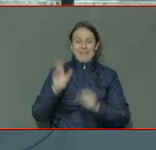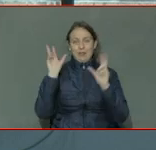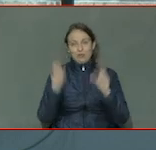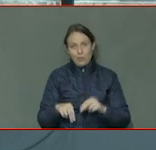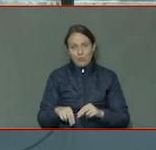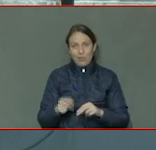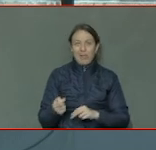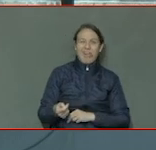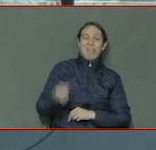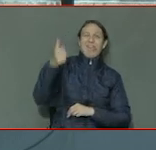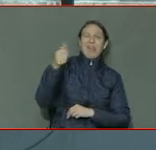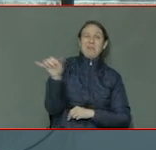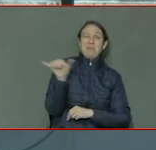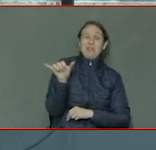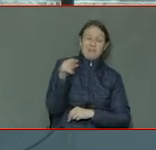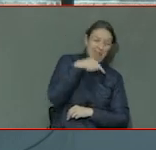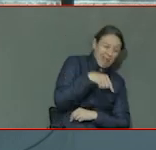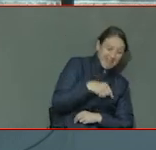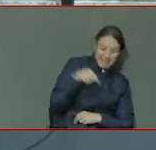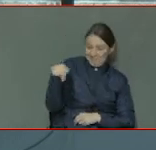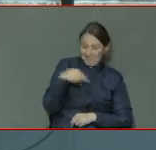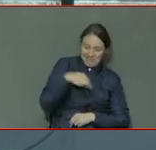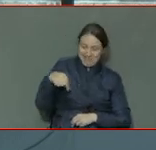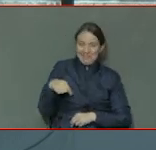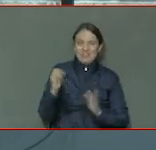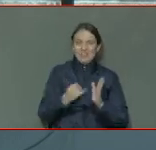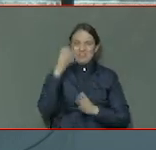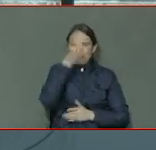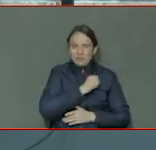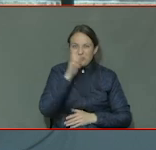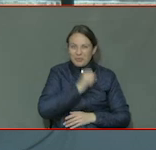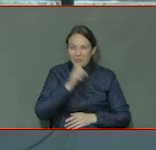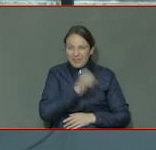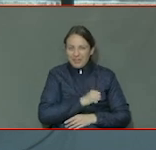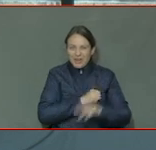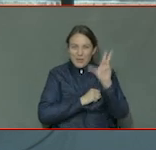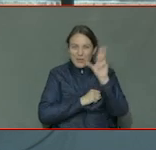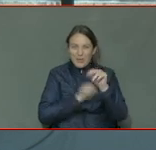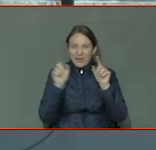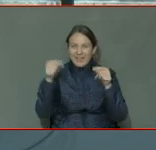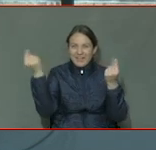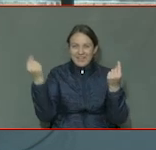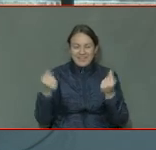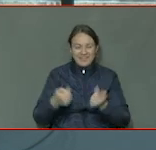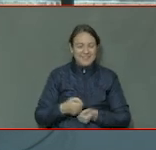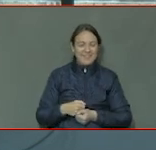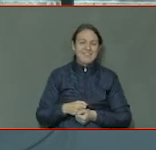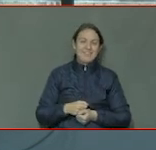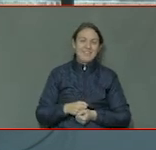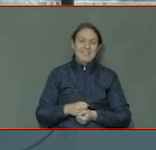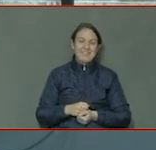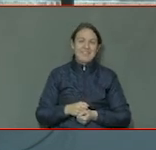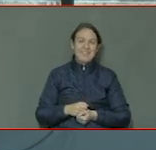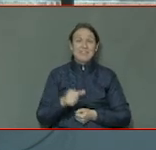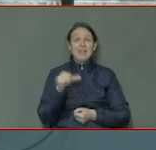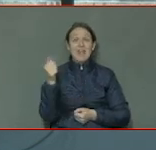time, oh, now's the answer C. No, man. And boys and girls, the other thing, if you